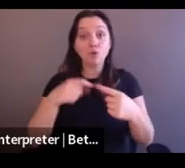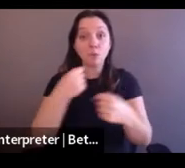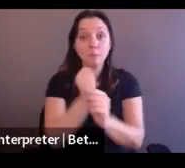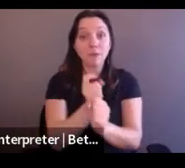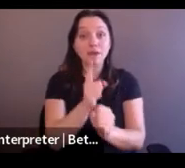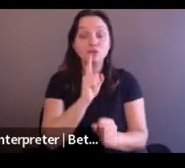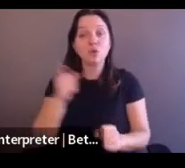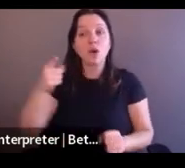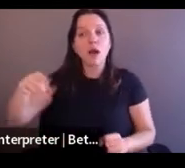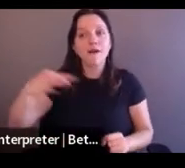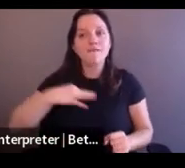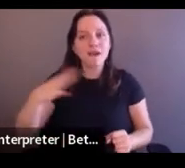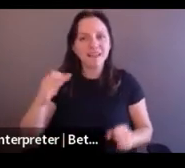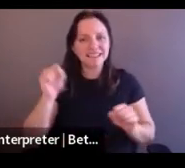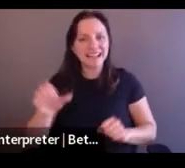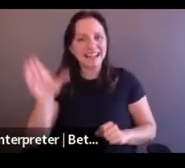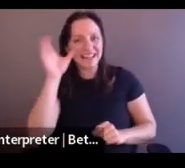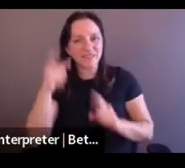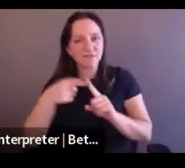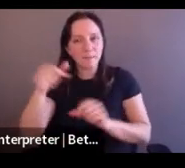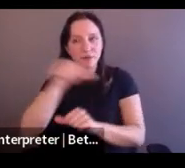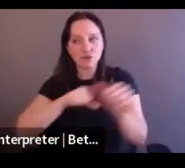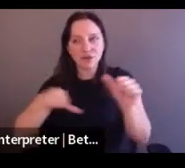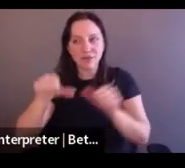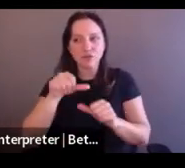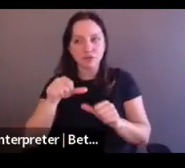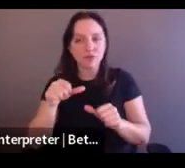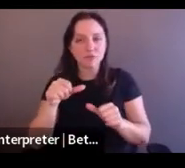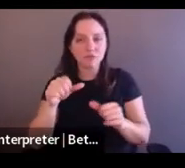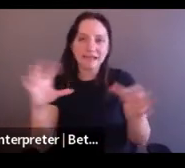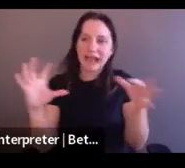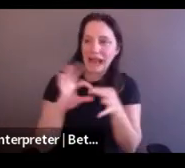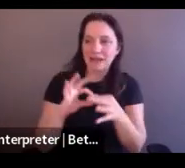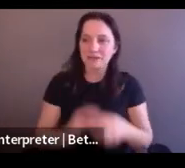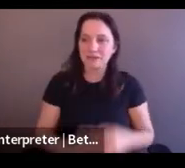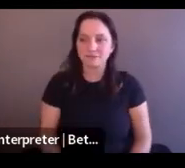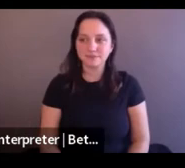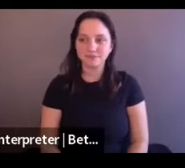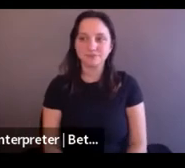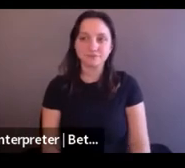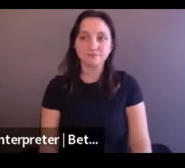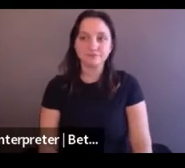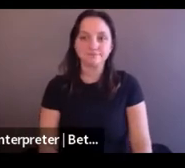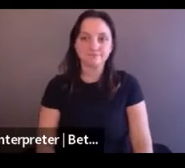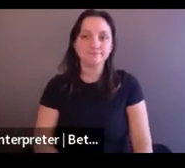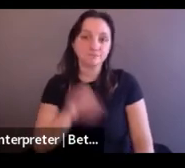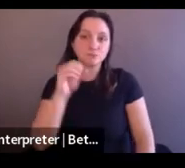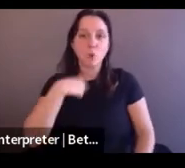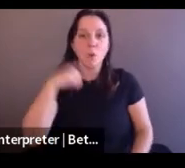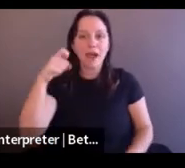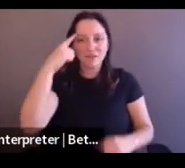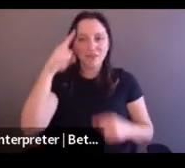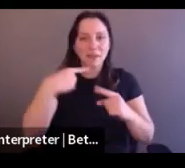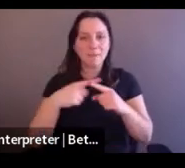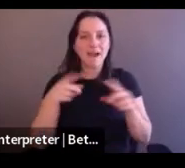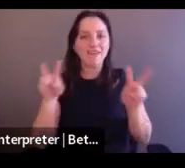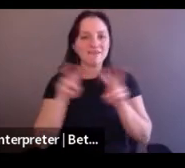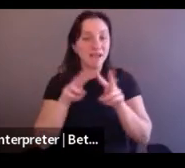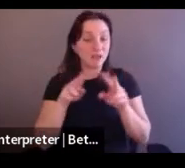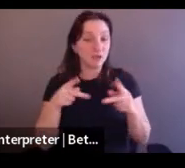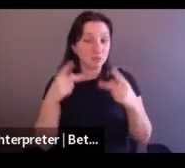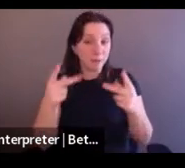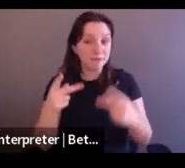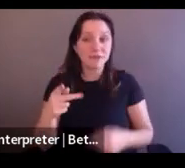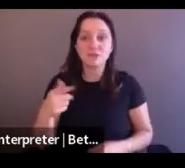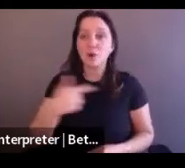other and connect with each other. So thinking about what the volunteer value proposition is, we know why we're bringing volunteers